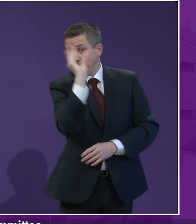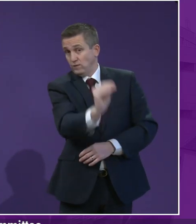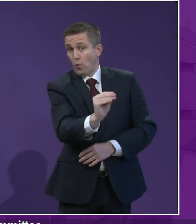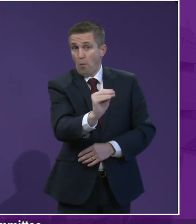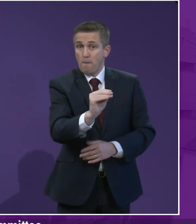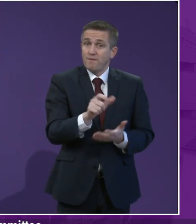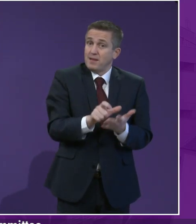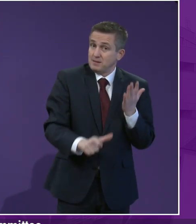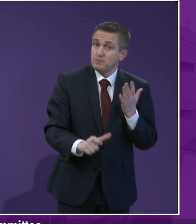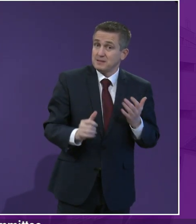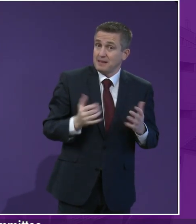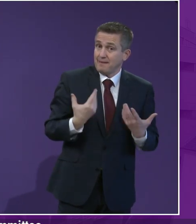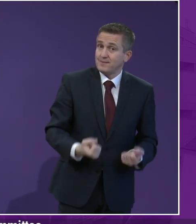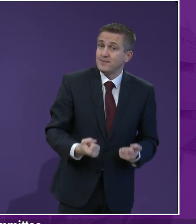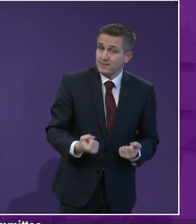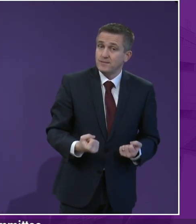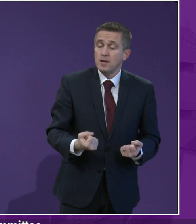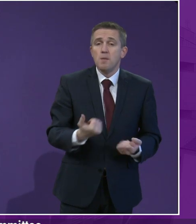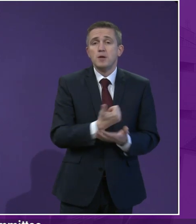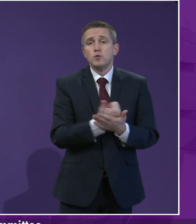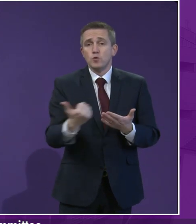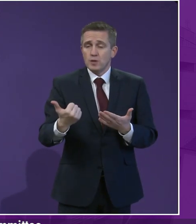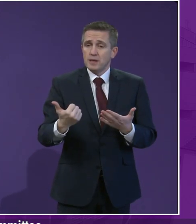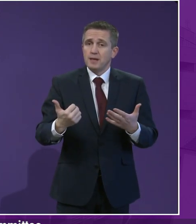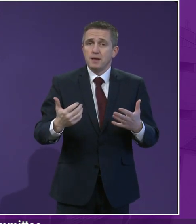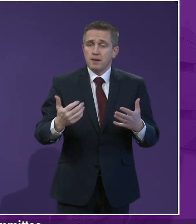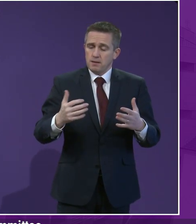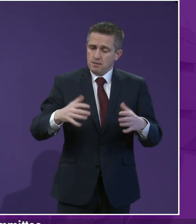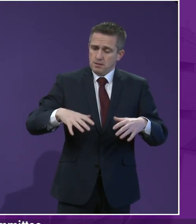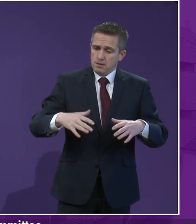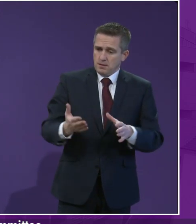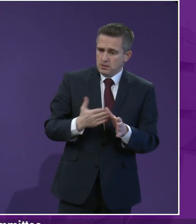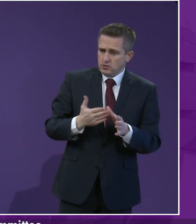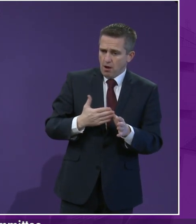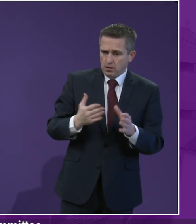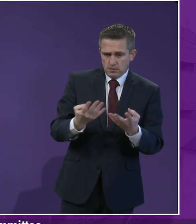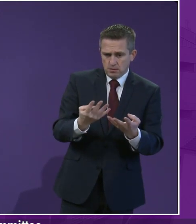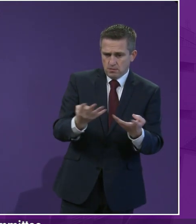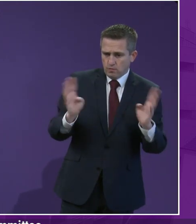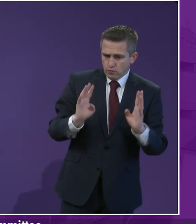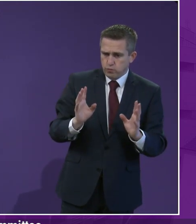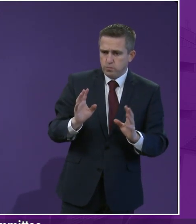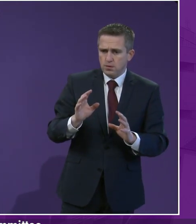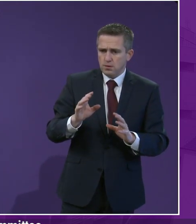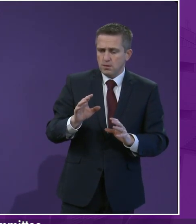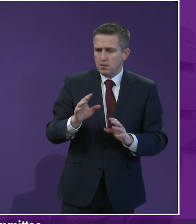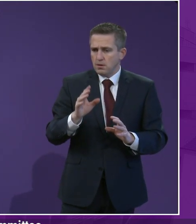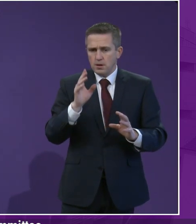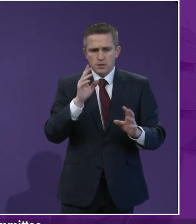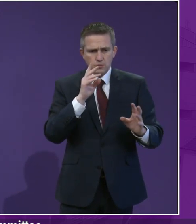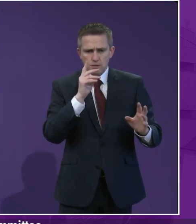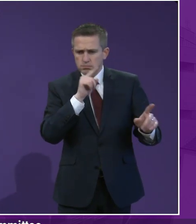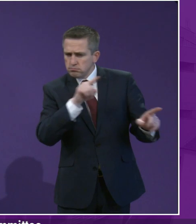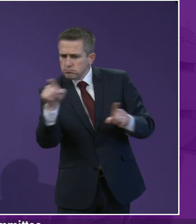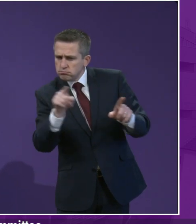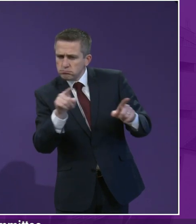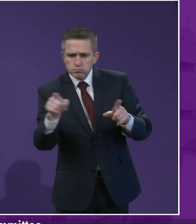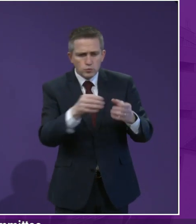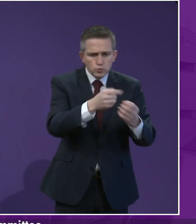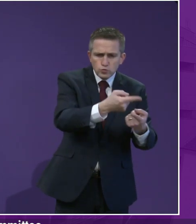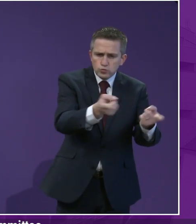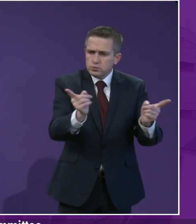And bearing in mind that there are people with impairments who don't want to self-identify, and that's their right, their privilege to do that, and they've got many